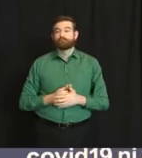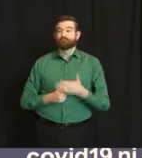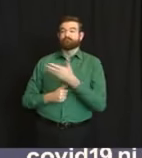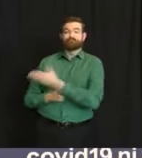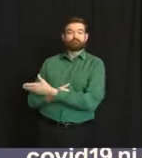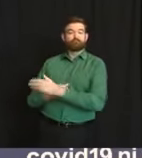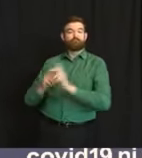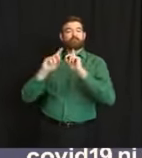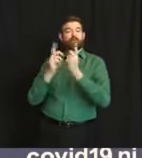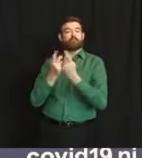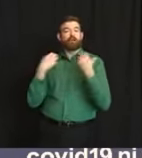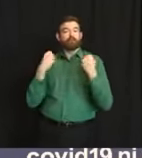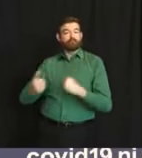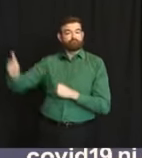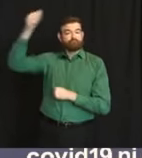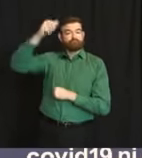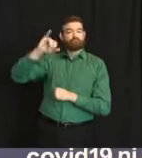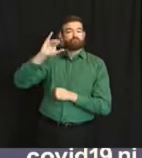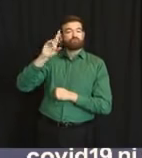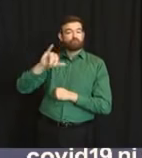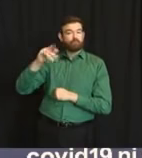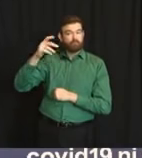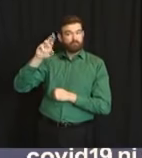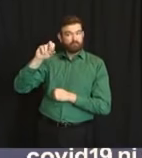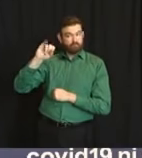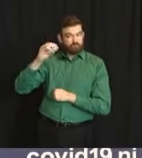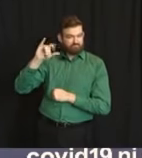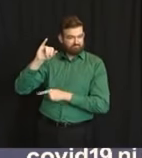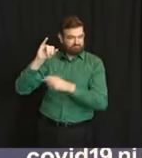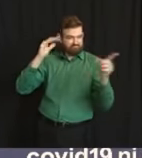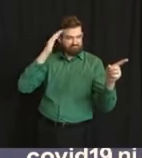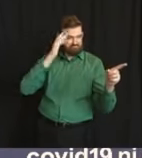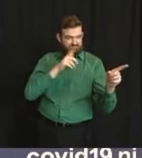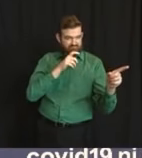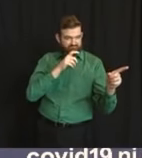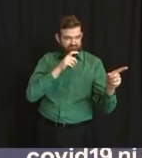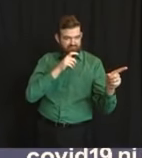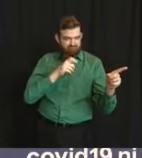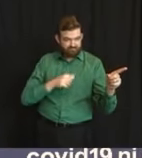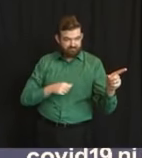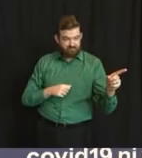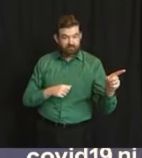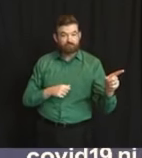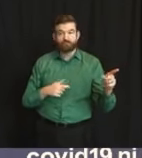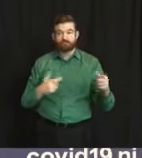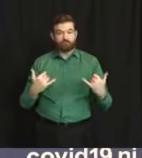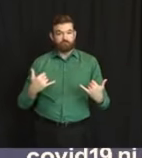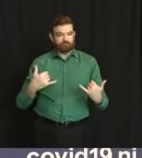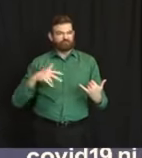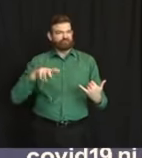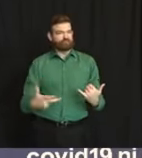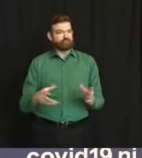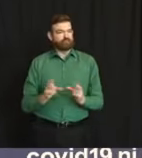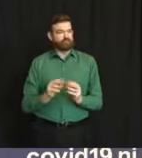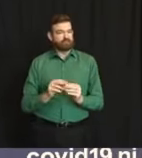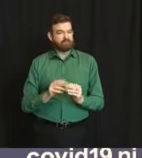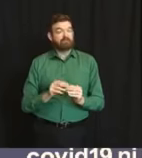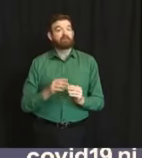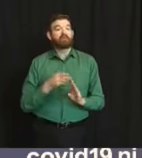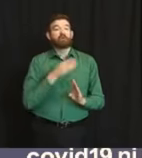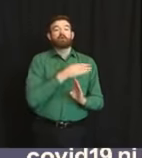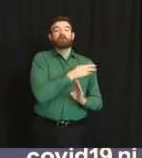Persichilli. This is our third engagement today, in fact, 2 on the phone and 1 in person, so always honored with you. The